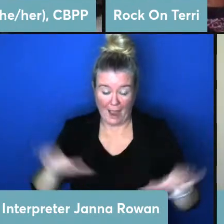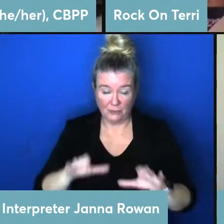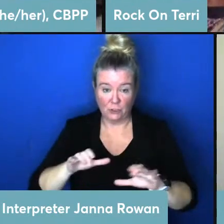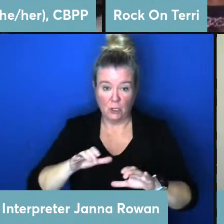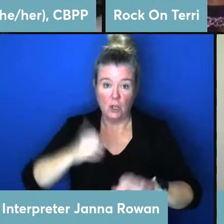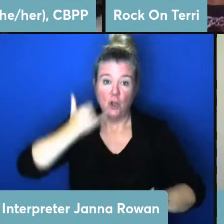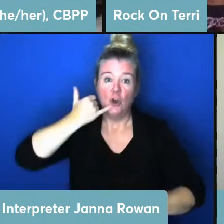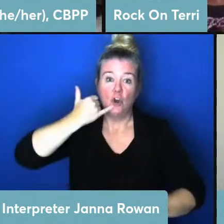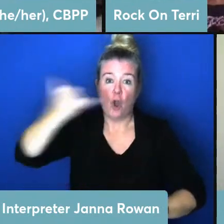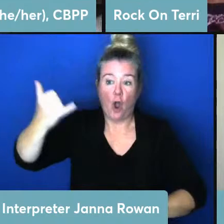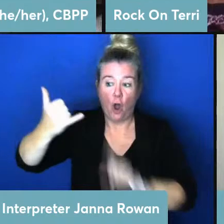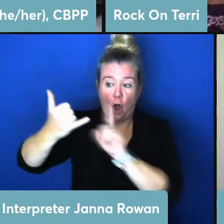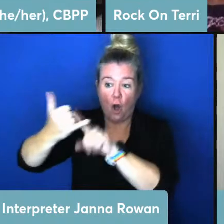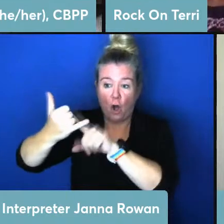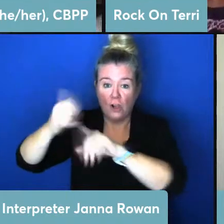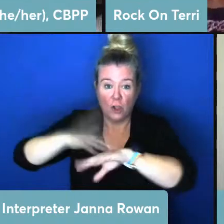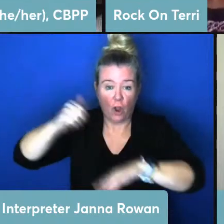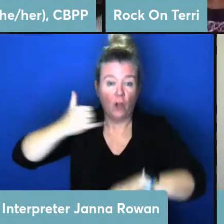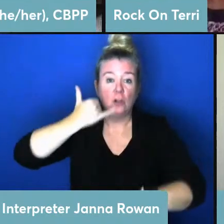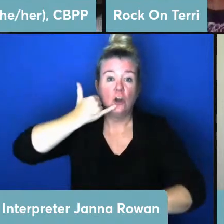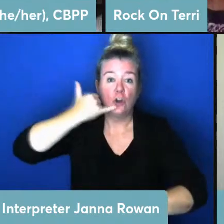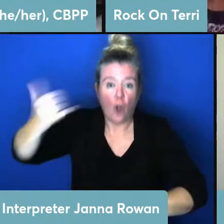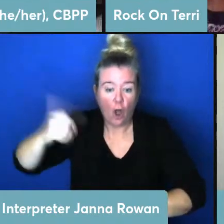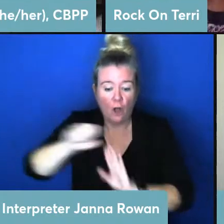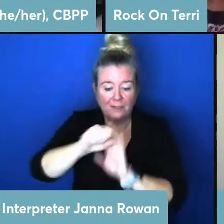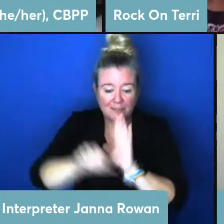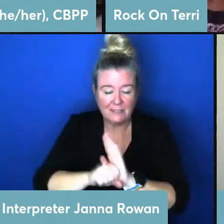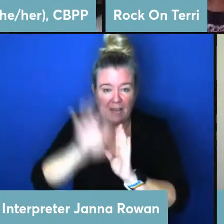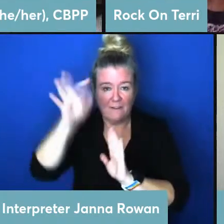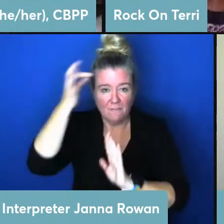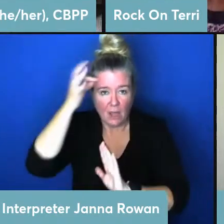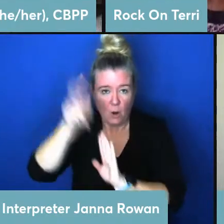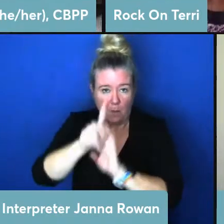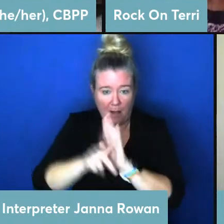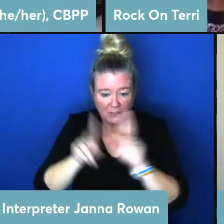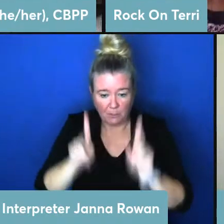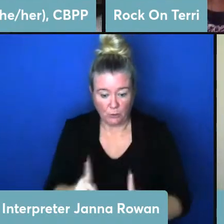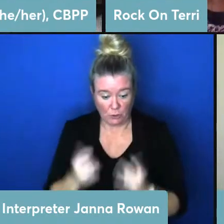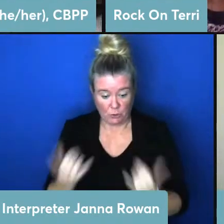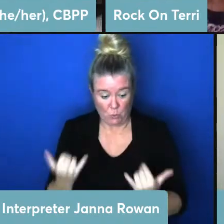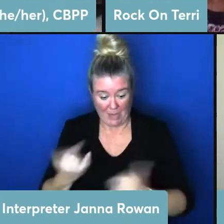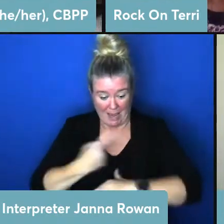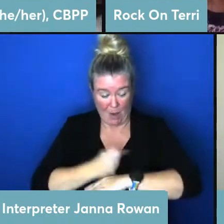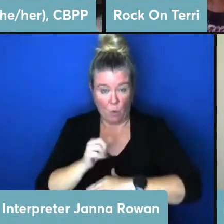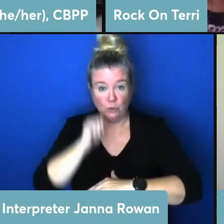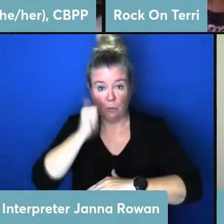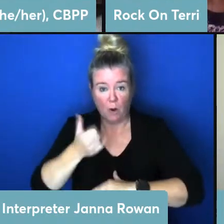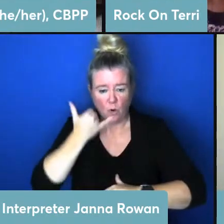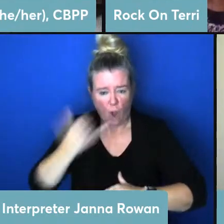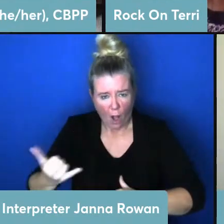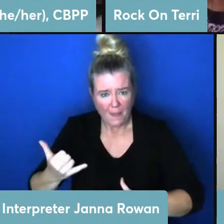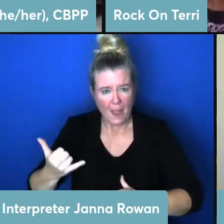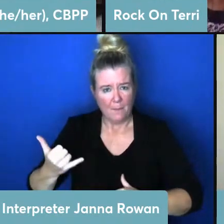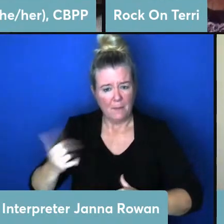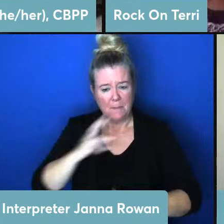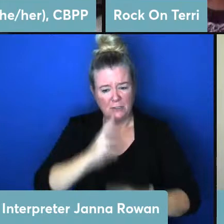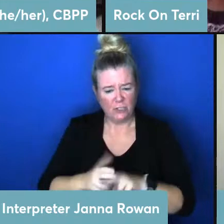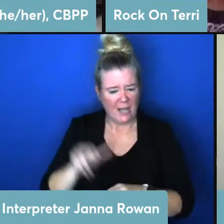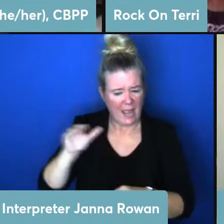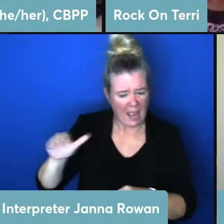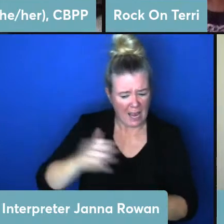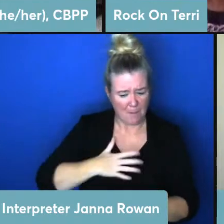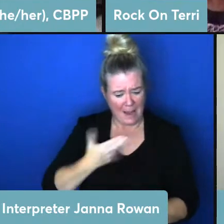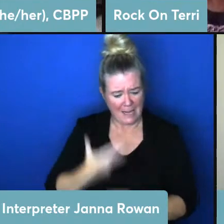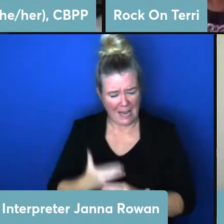call. Call a local, state, or federal policymaker today or tomorrow and just mention your